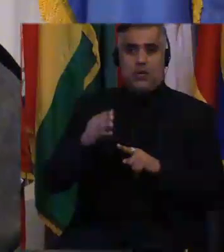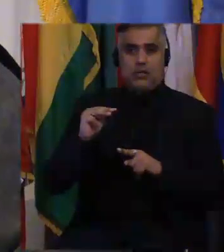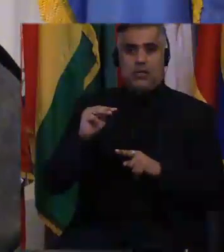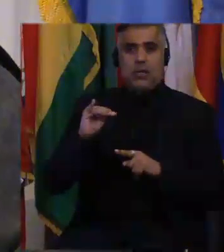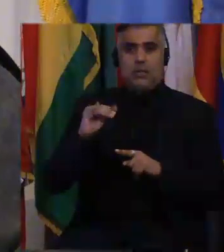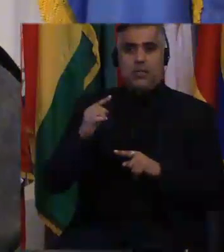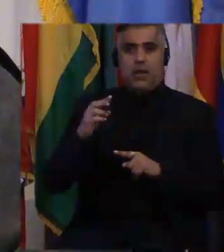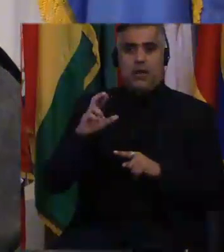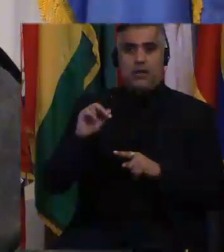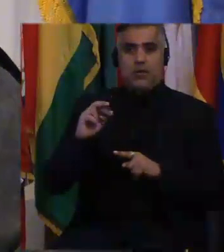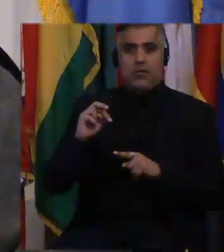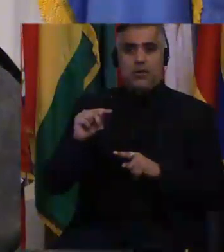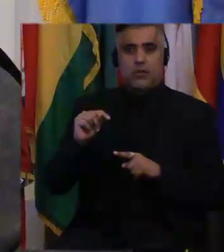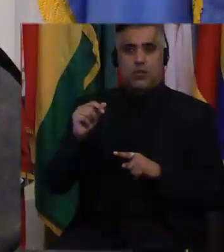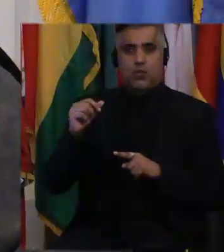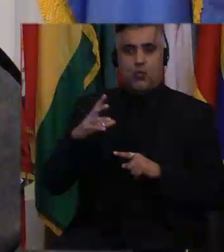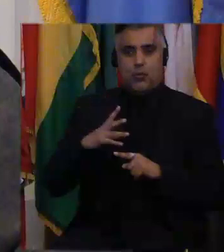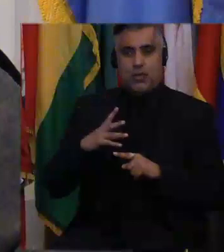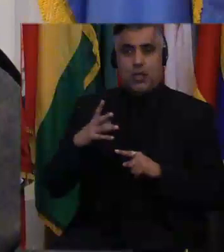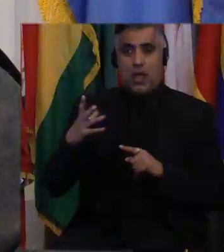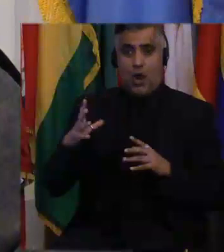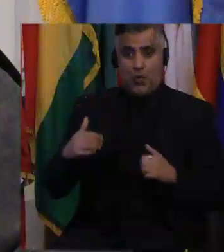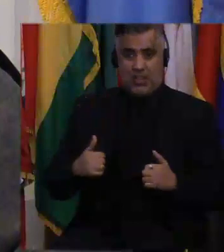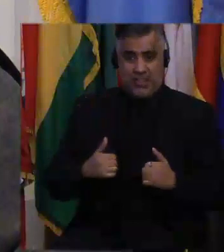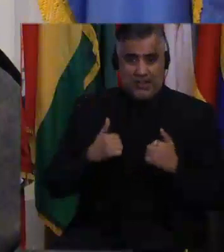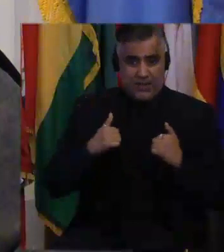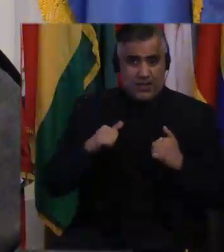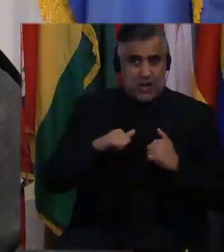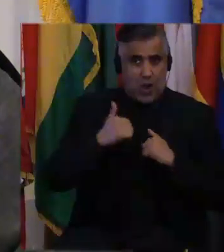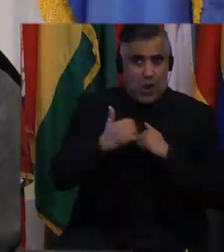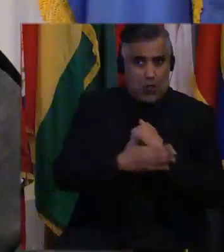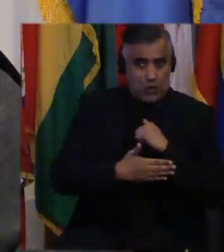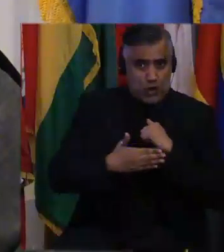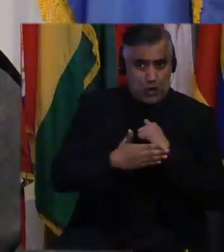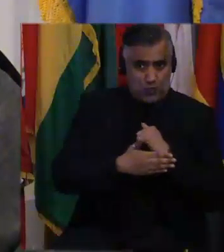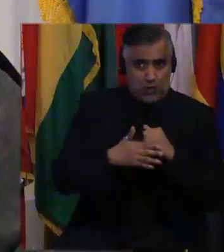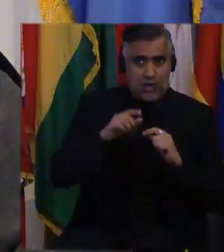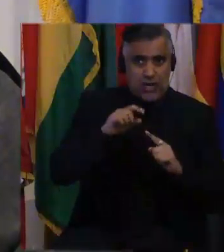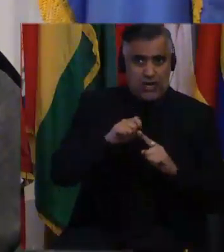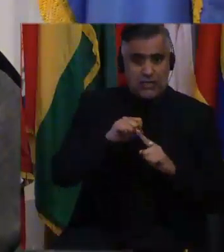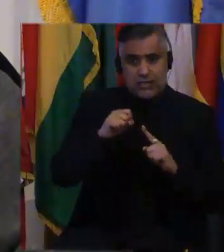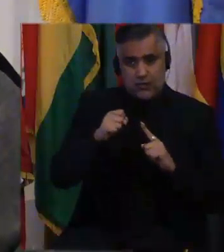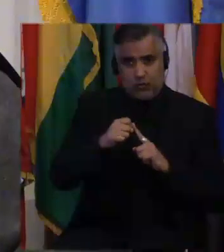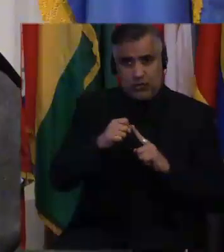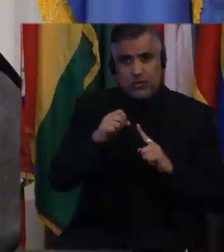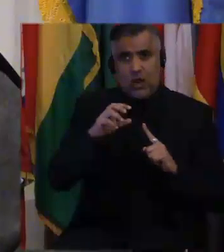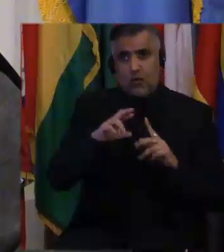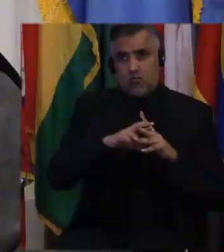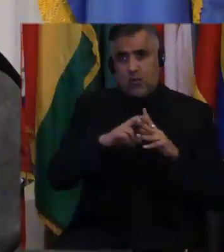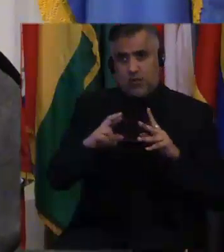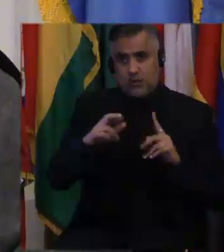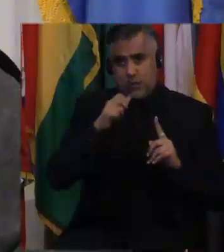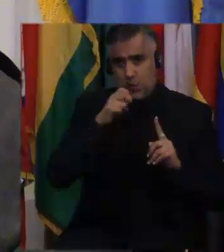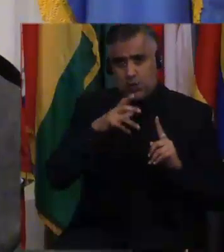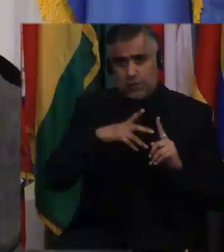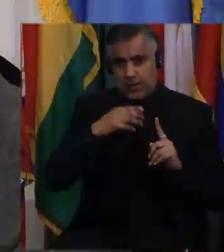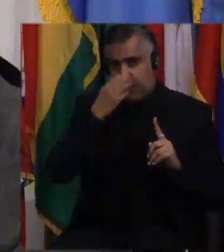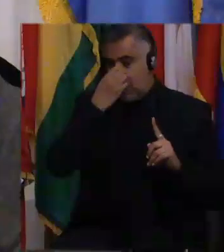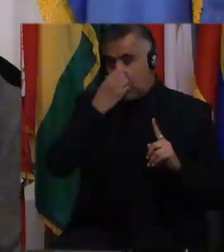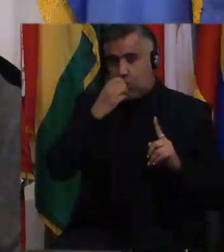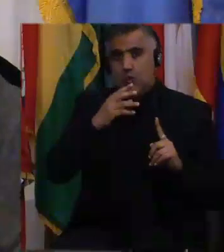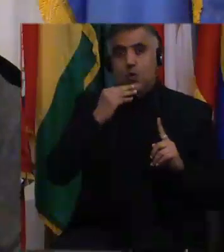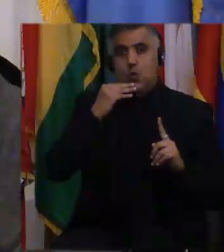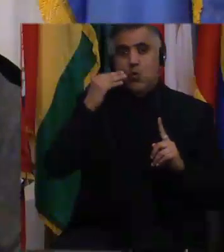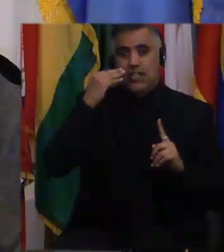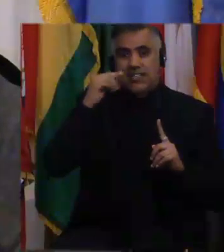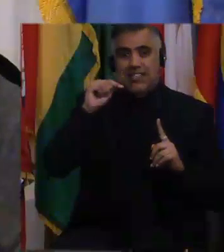migrant women who are already living in a country in the situation of migrant women or refugee women whose